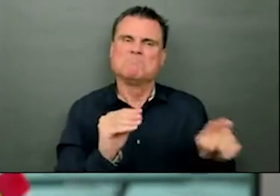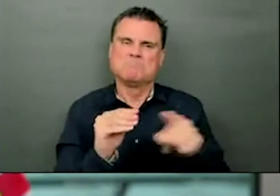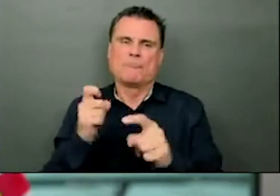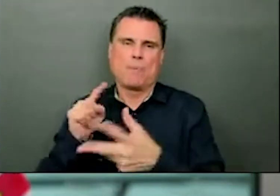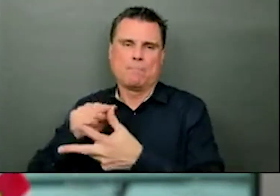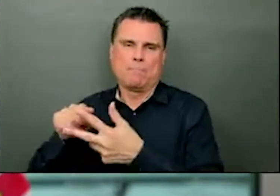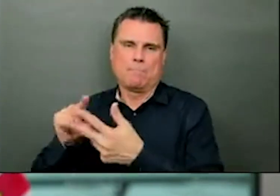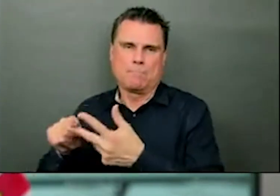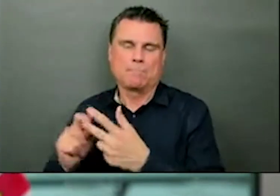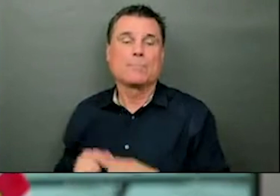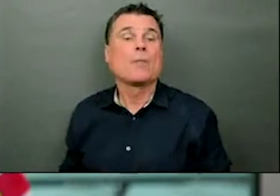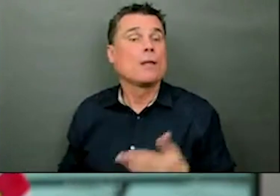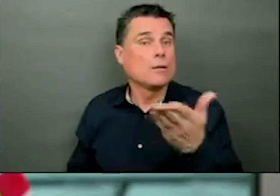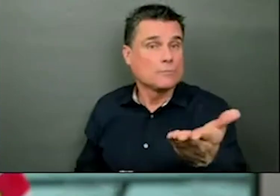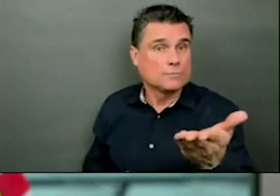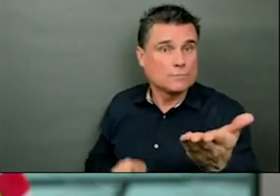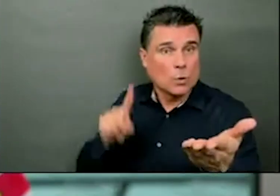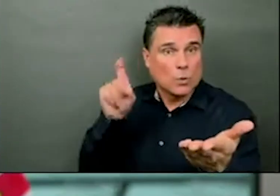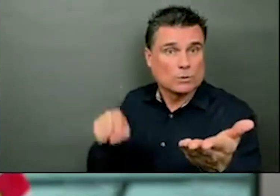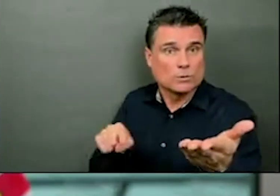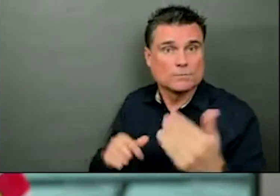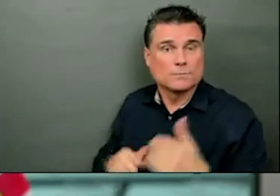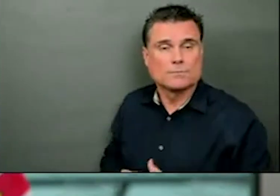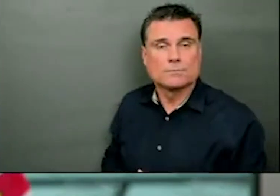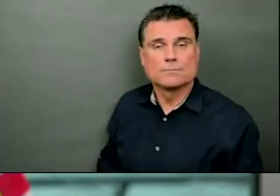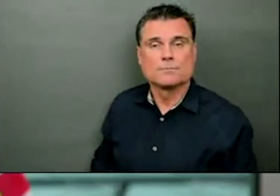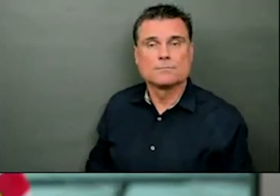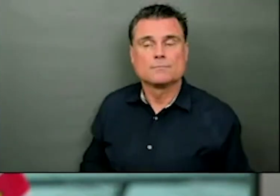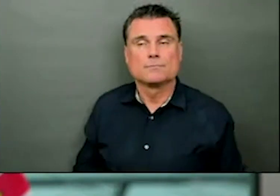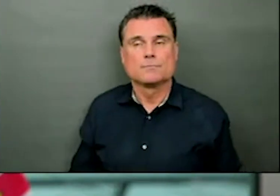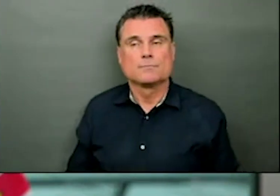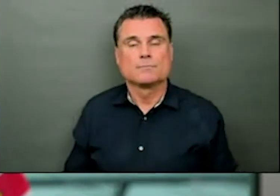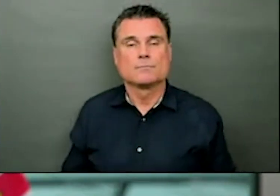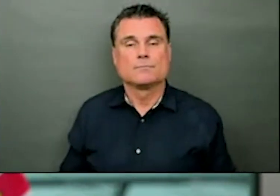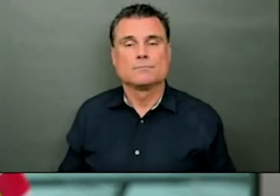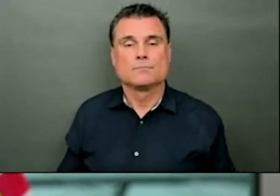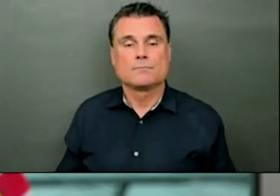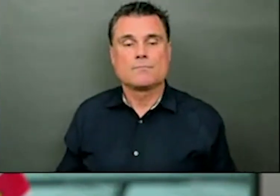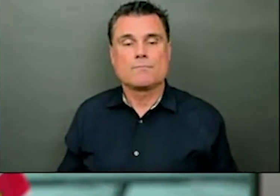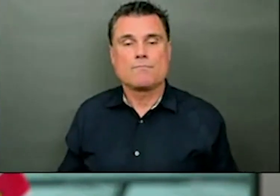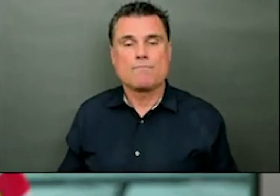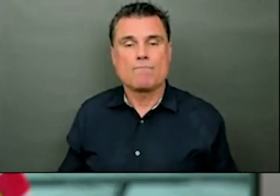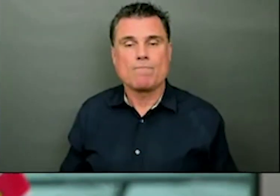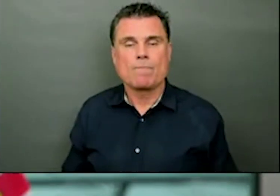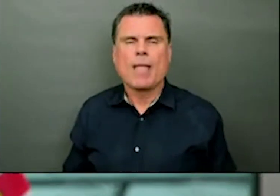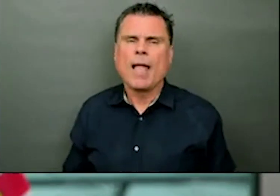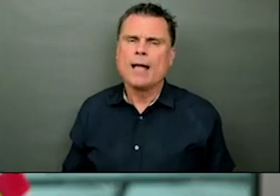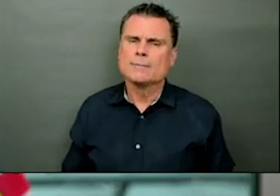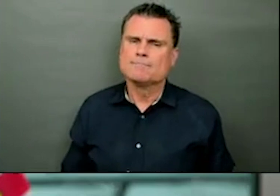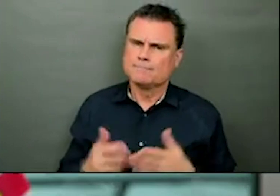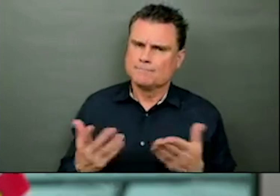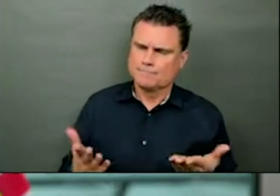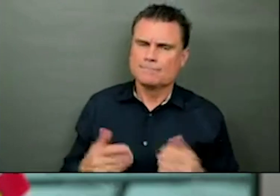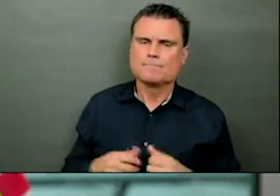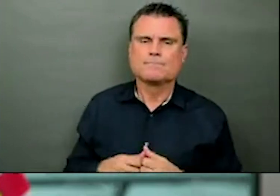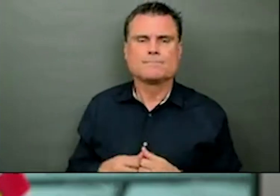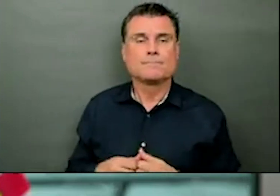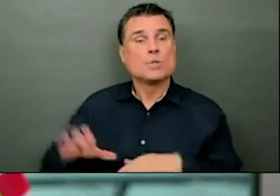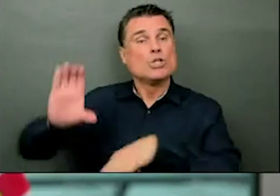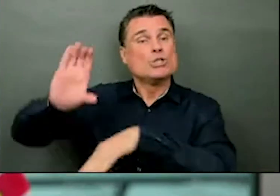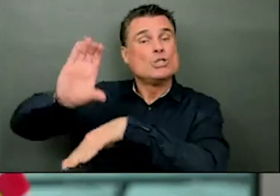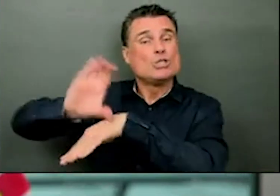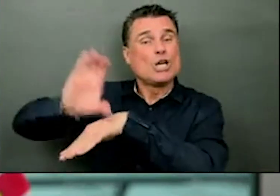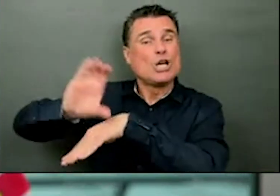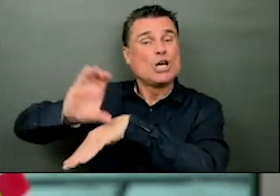bars, restaurants, and health clubs, what is it about churches or other religious gathering points